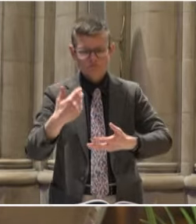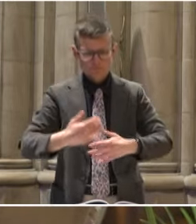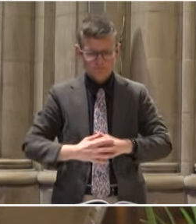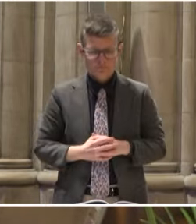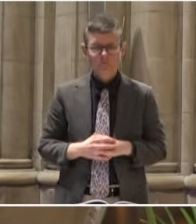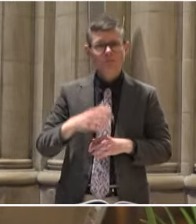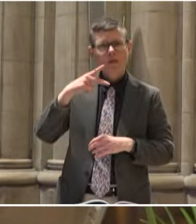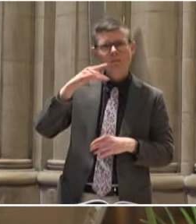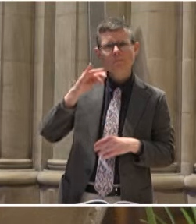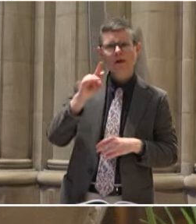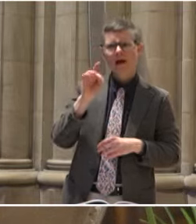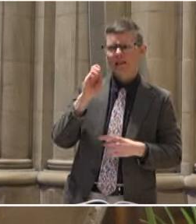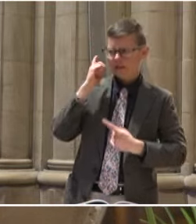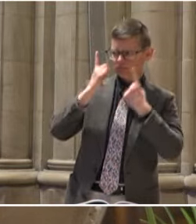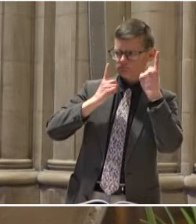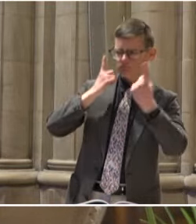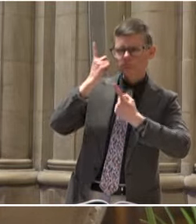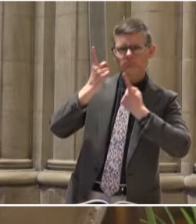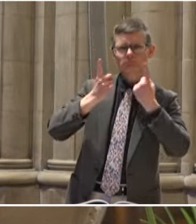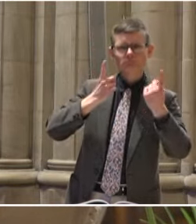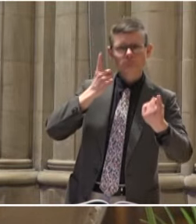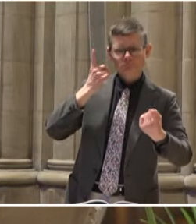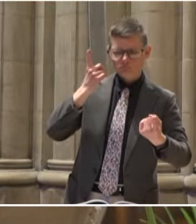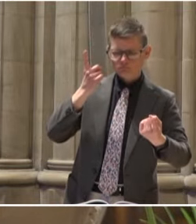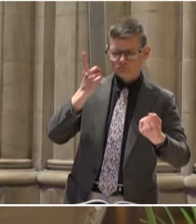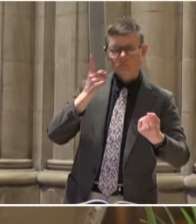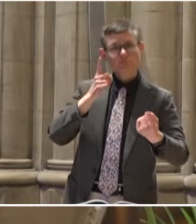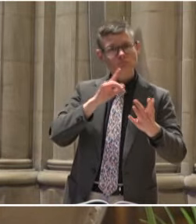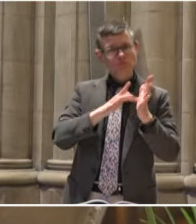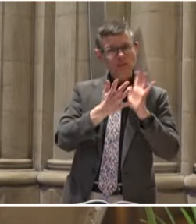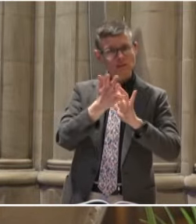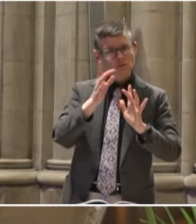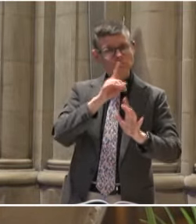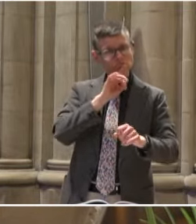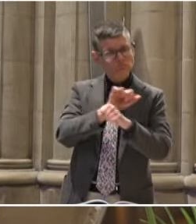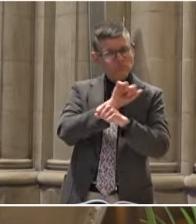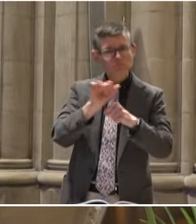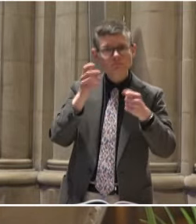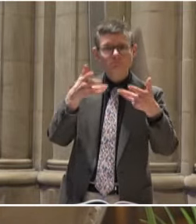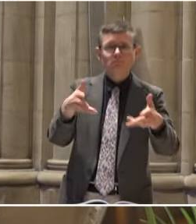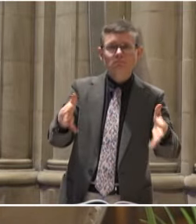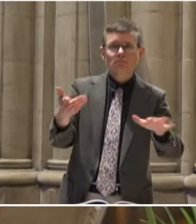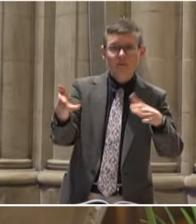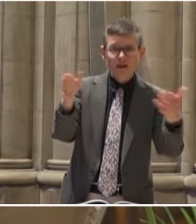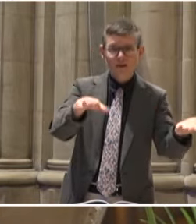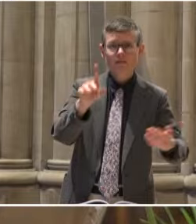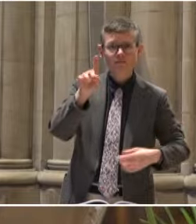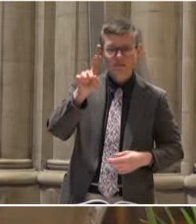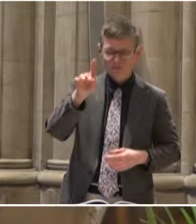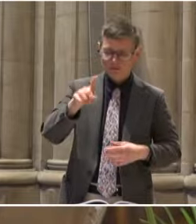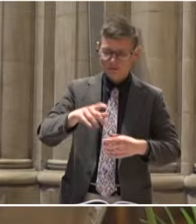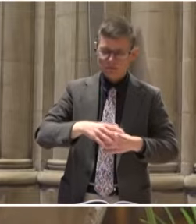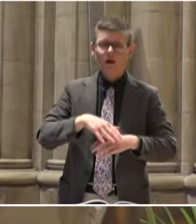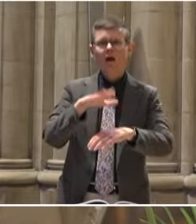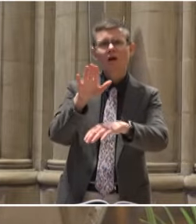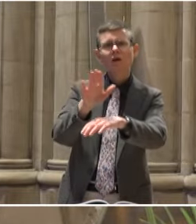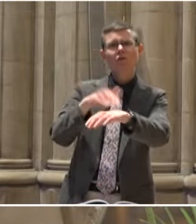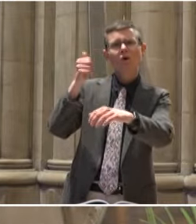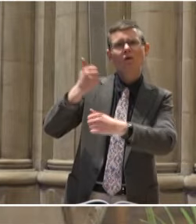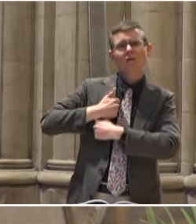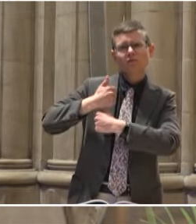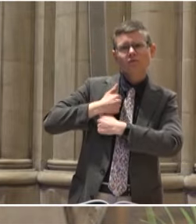Then Pilate wondered if Jesus were already dead, and summoning the centurion,